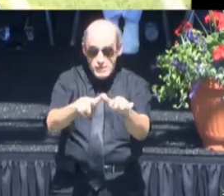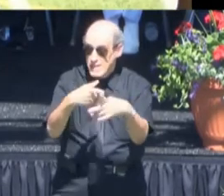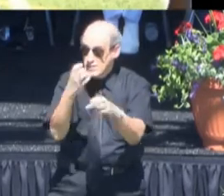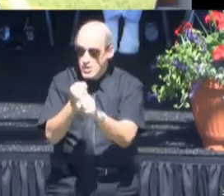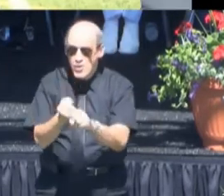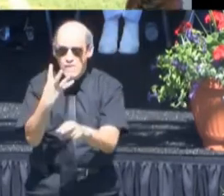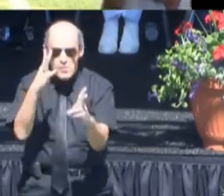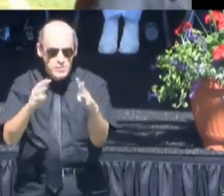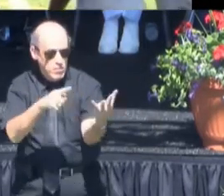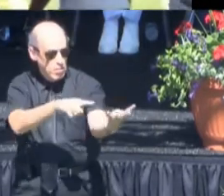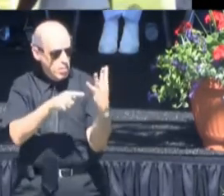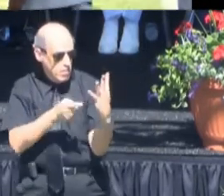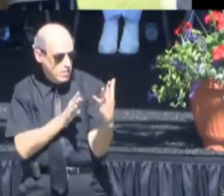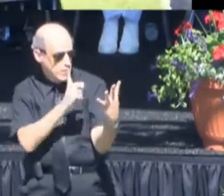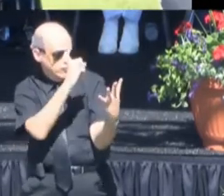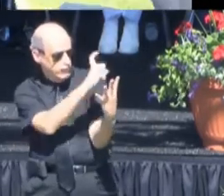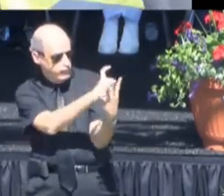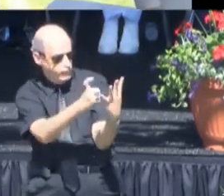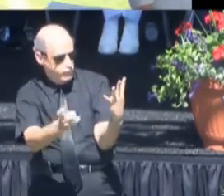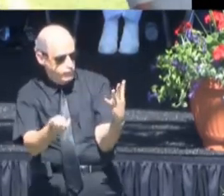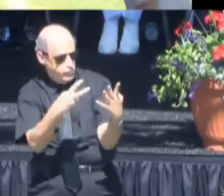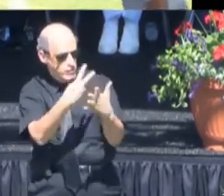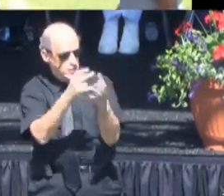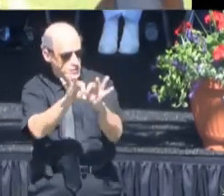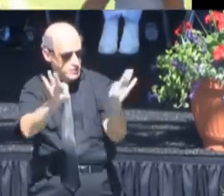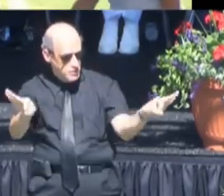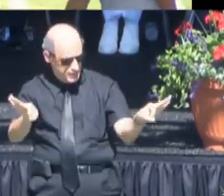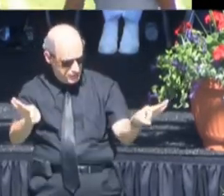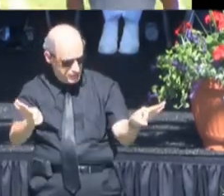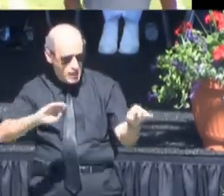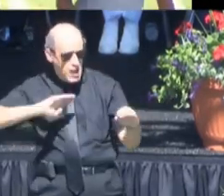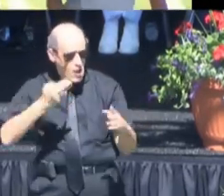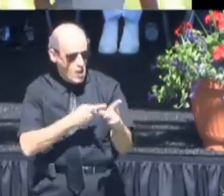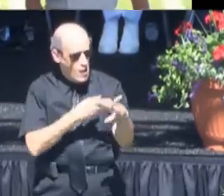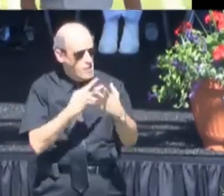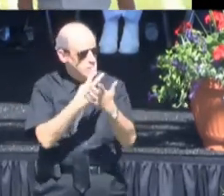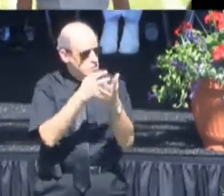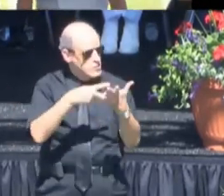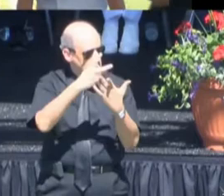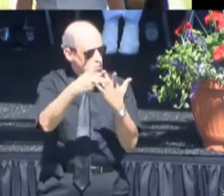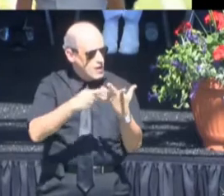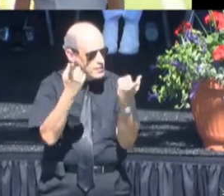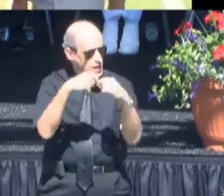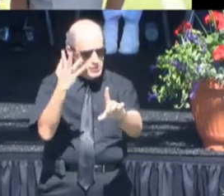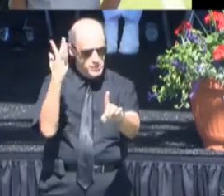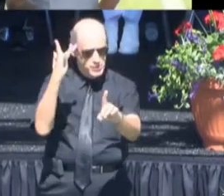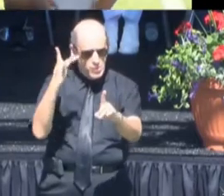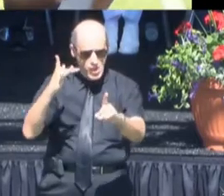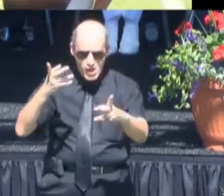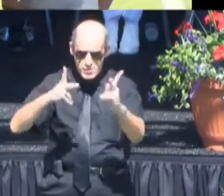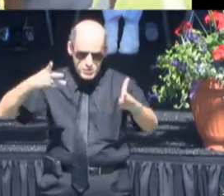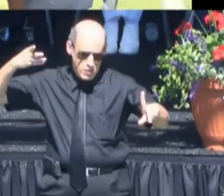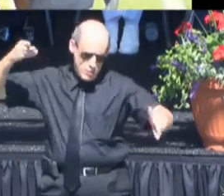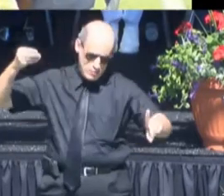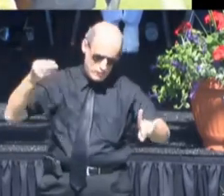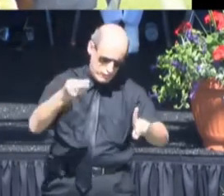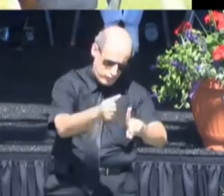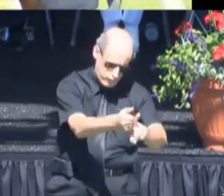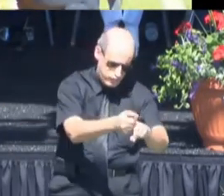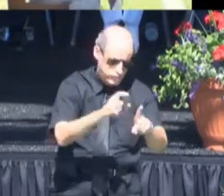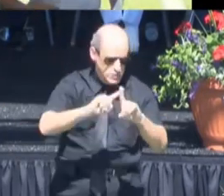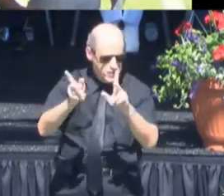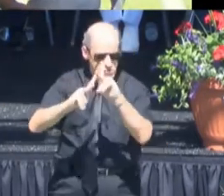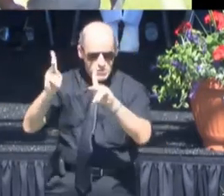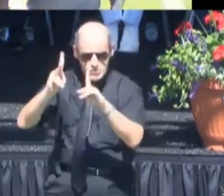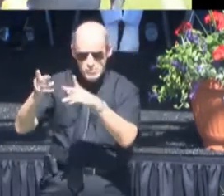4 individuals have earned their master's degrees. The Academy Master's Program has been made possible through generous support provided by a number of industry